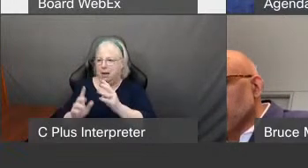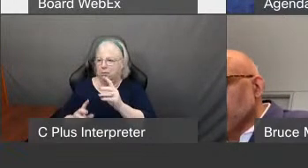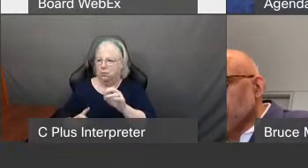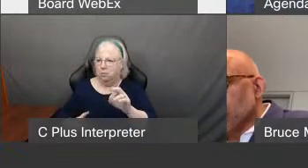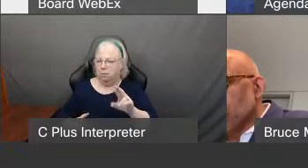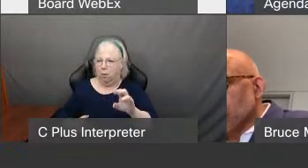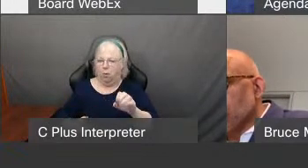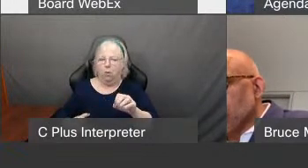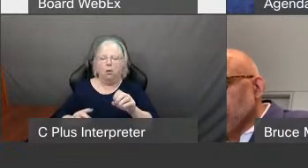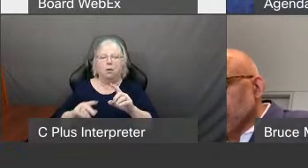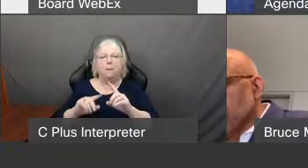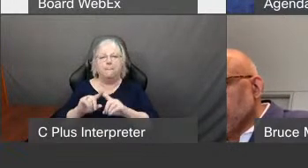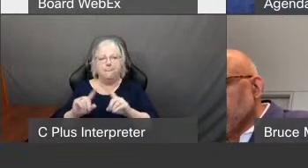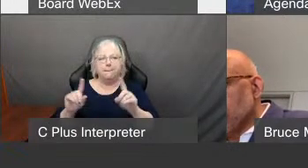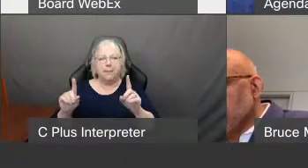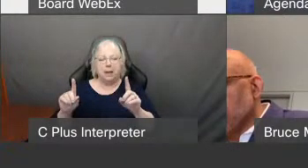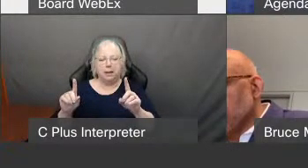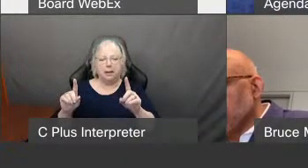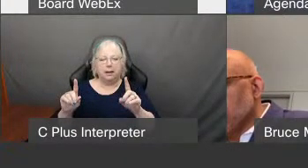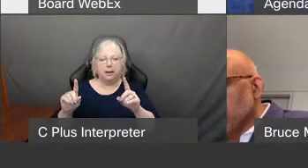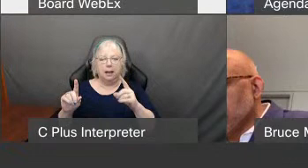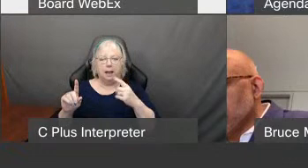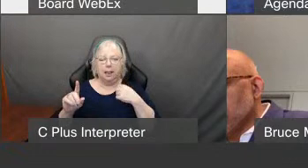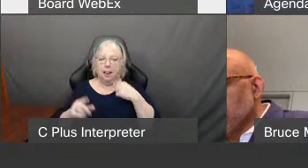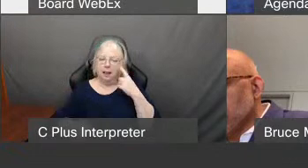was, I thought,